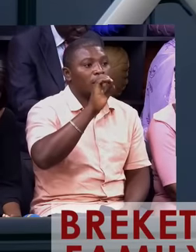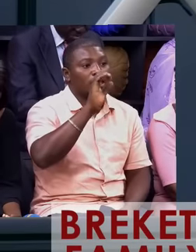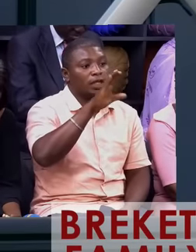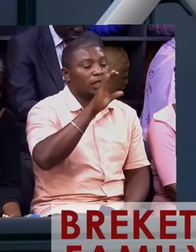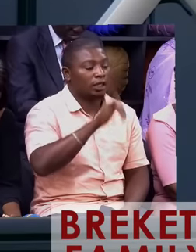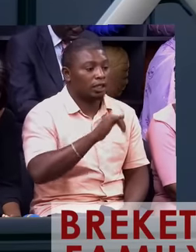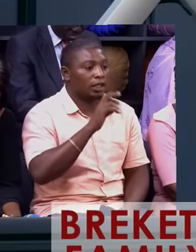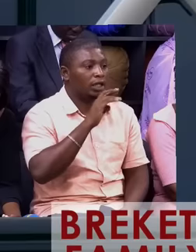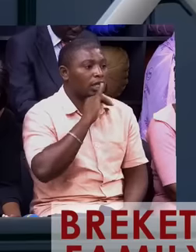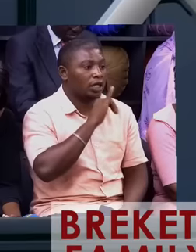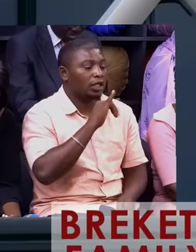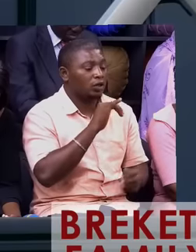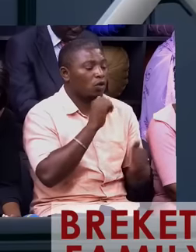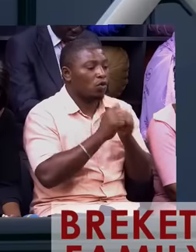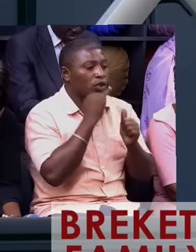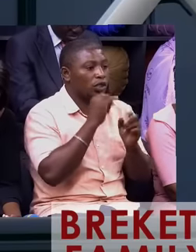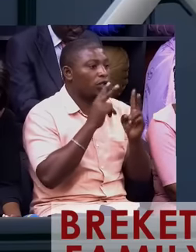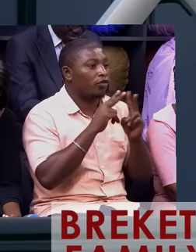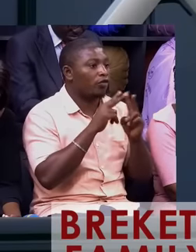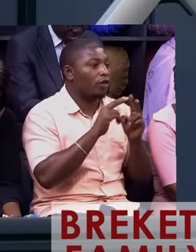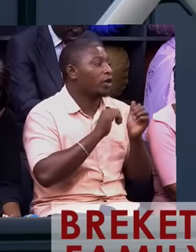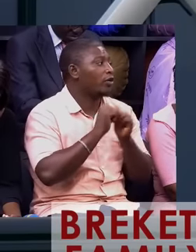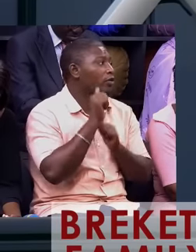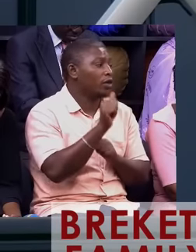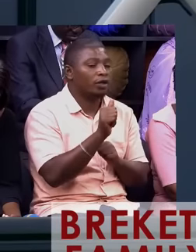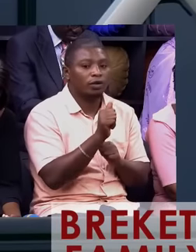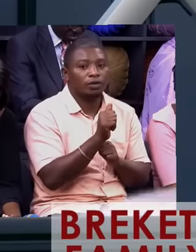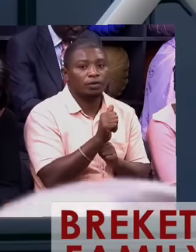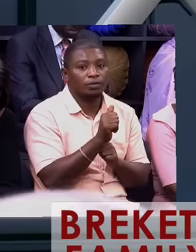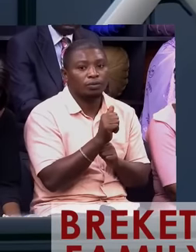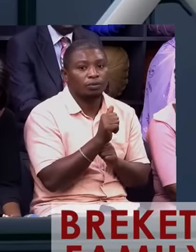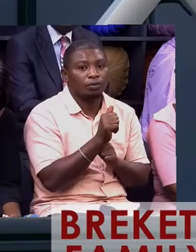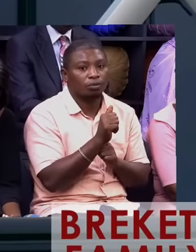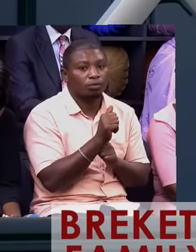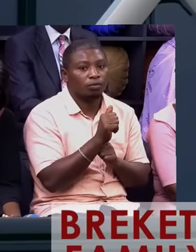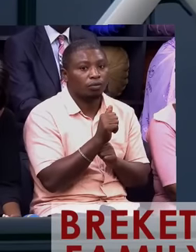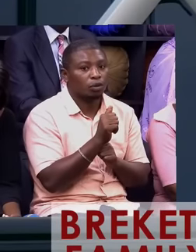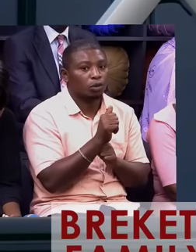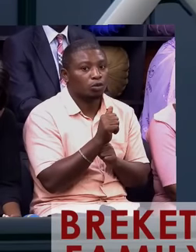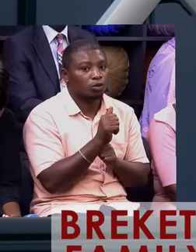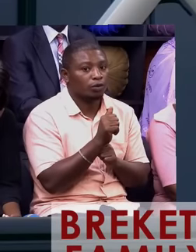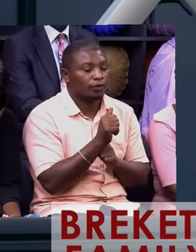which is very far so we appreciate the